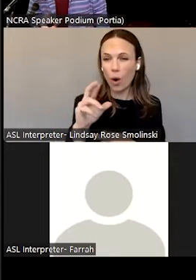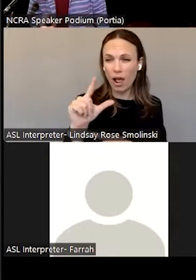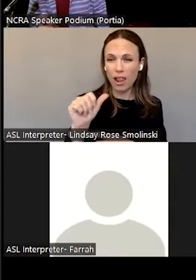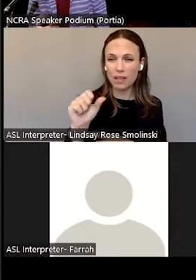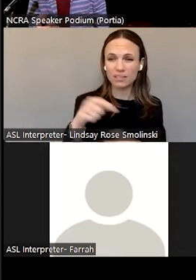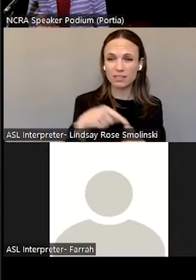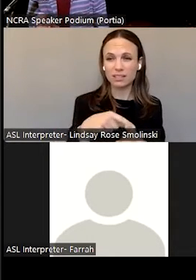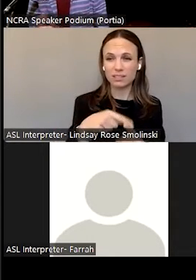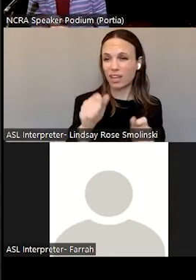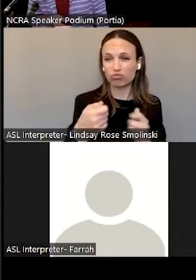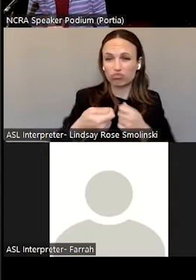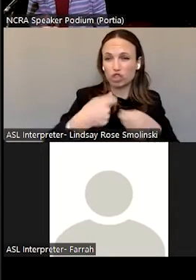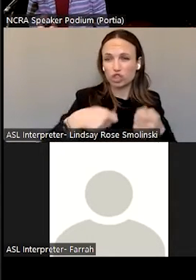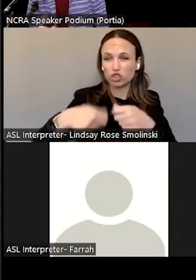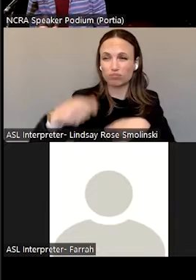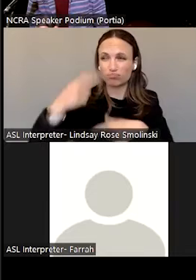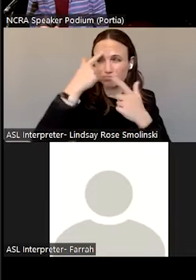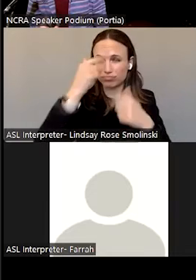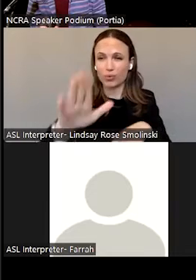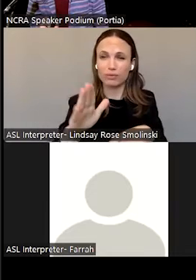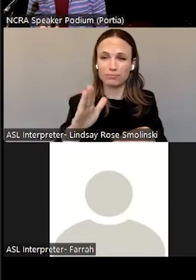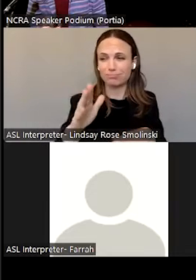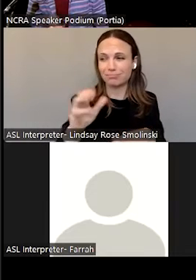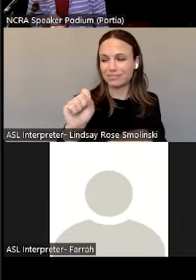totally interchangeable from fixture to fixture.